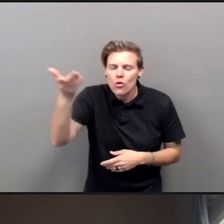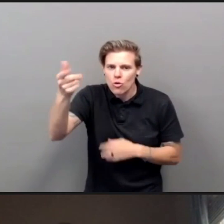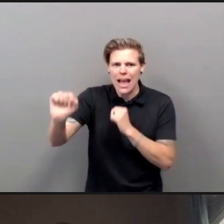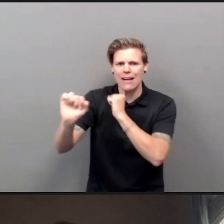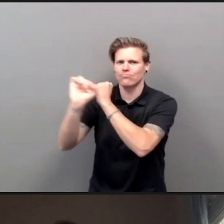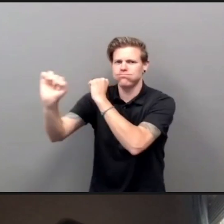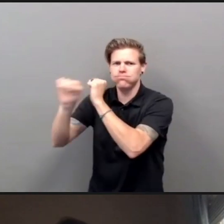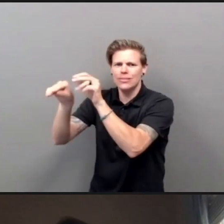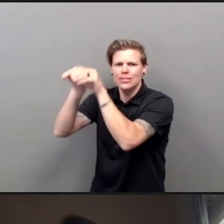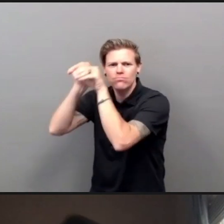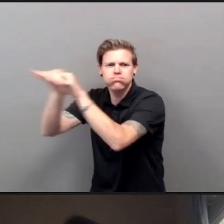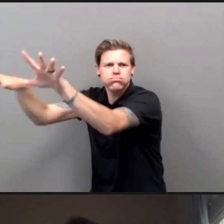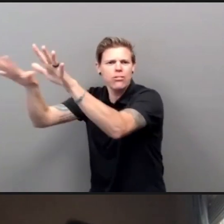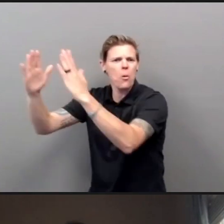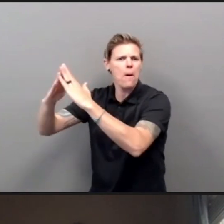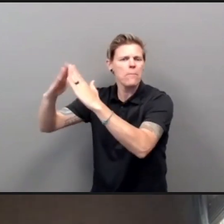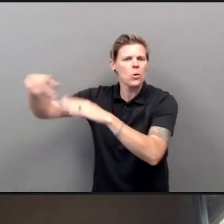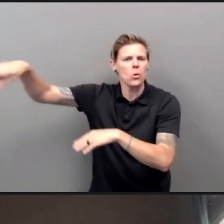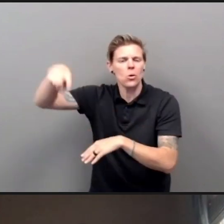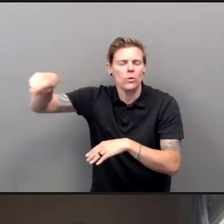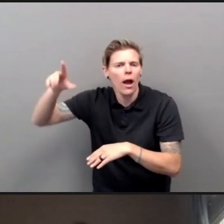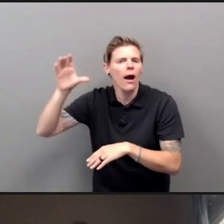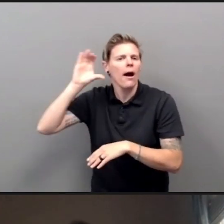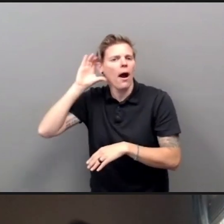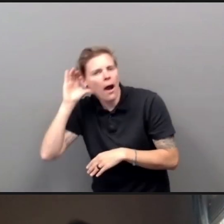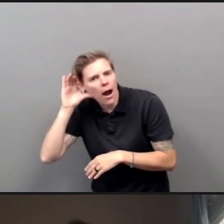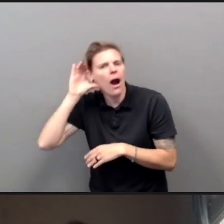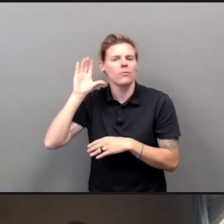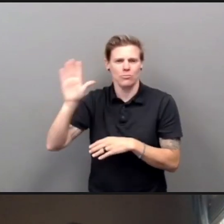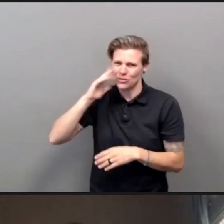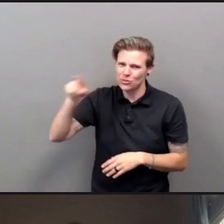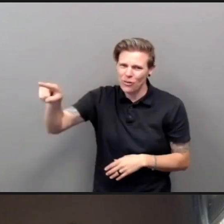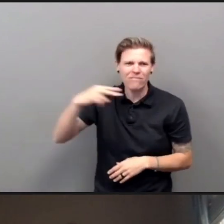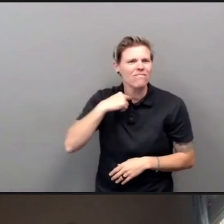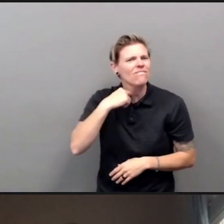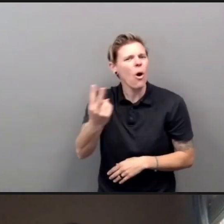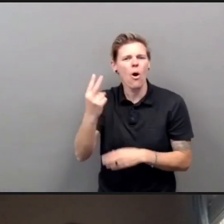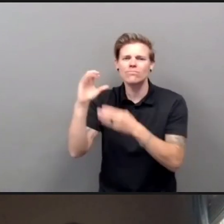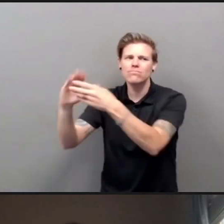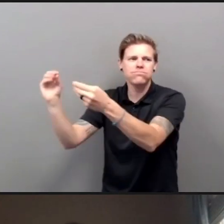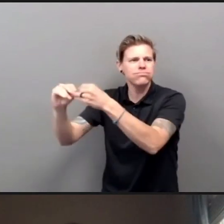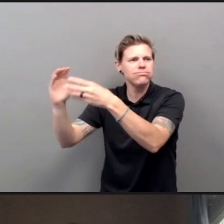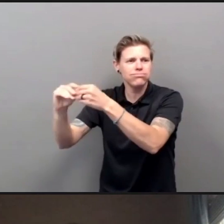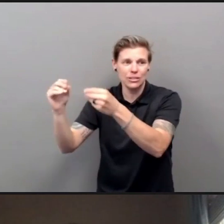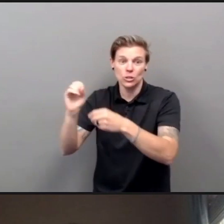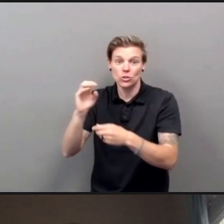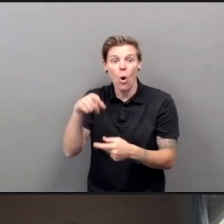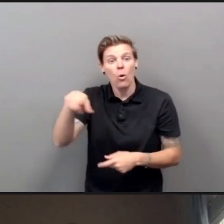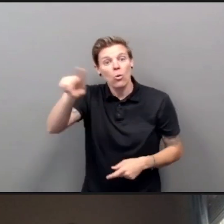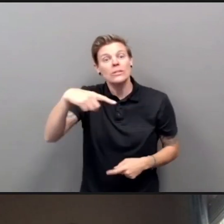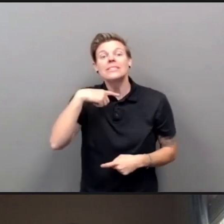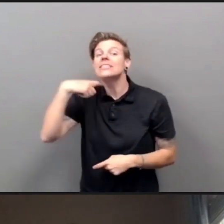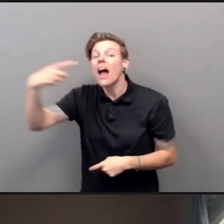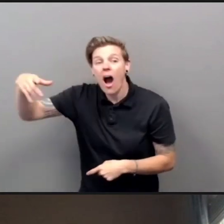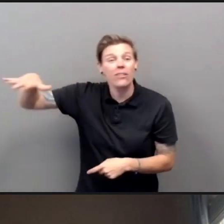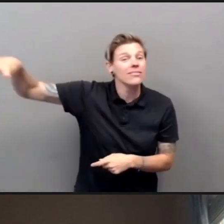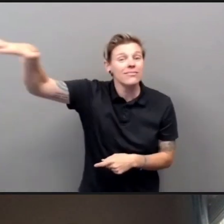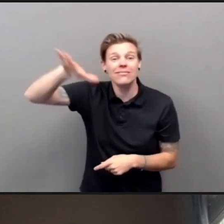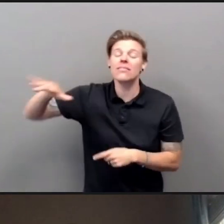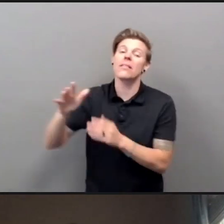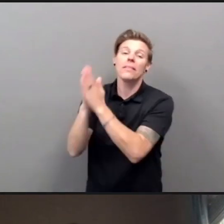and keep people apprised of their progress and thank them on our behalf for the progress they've already made, the